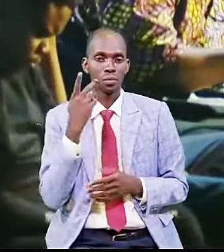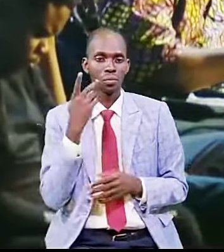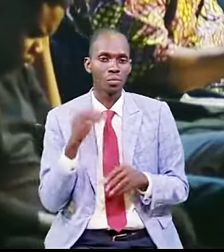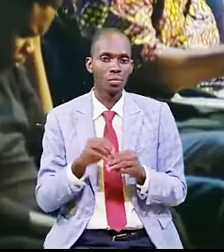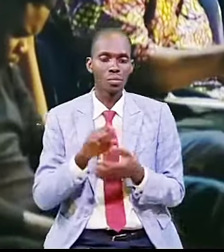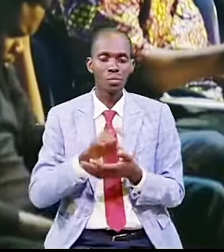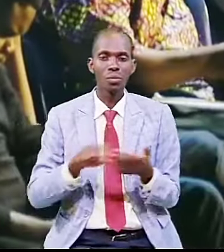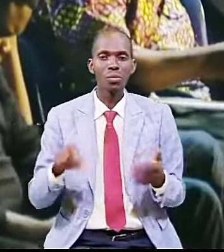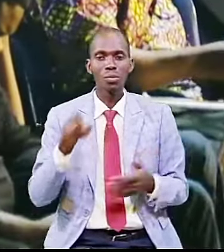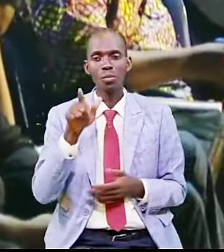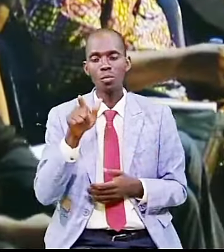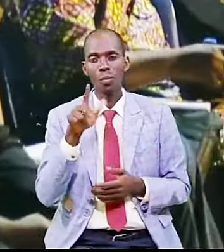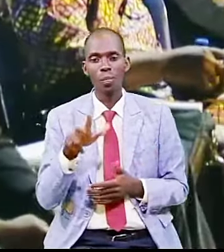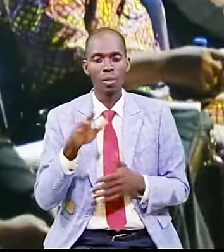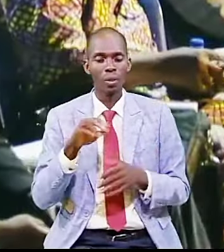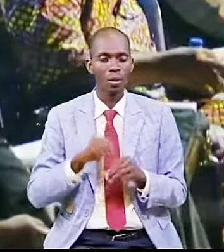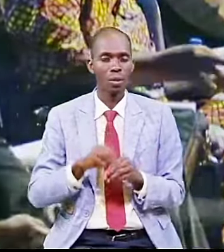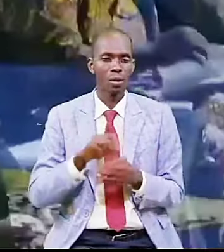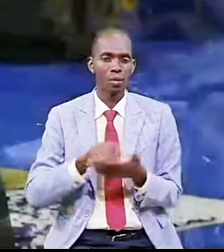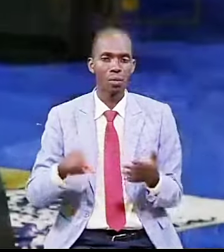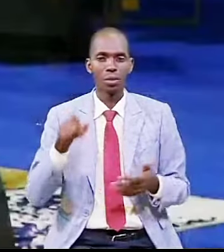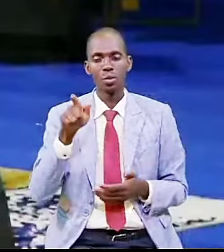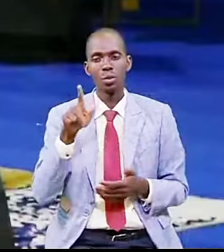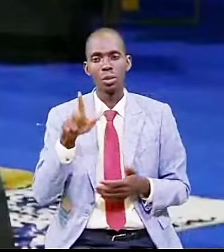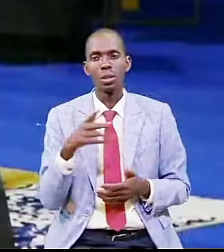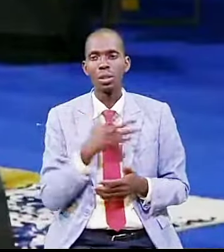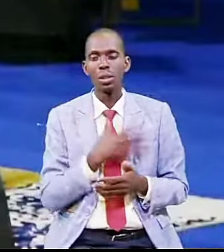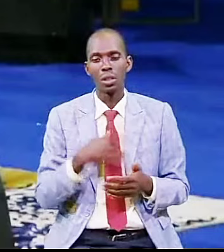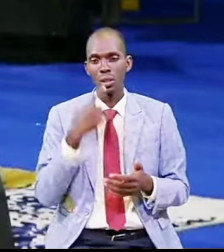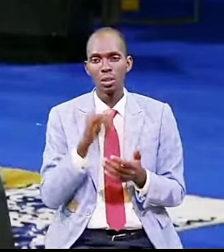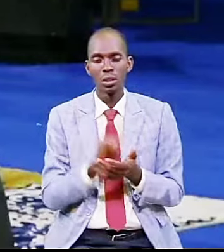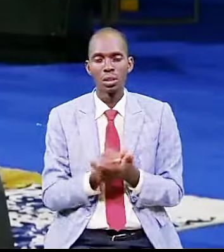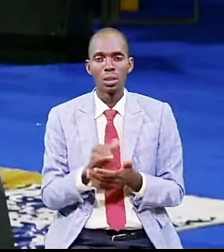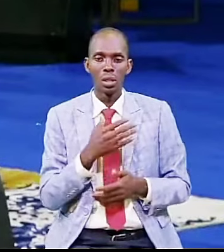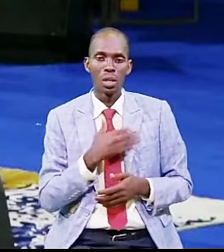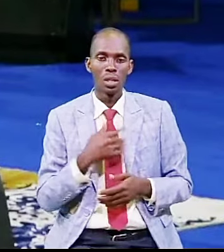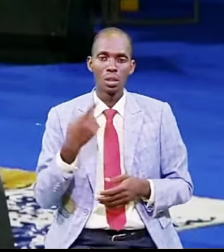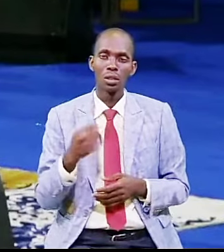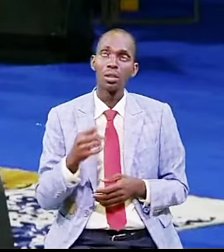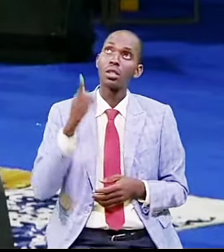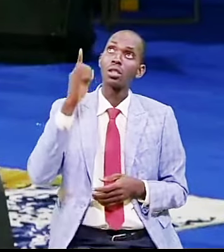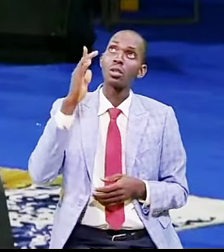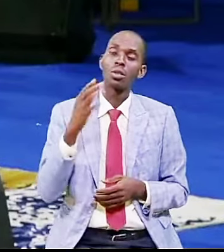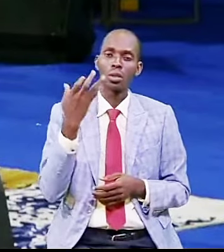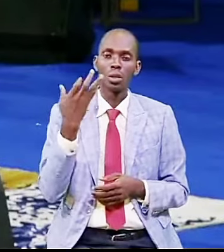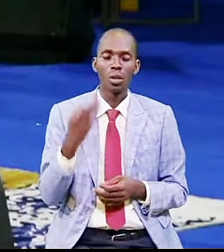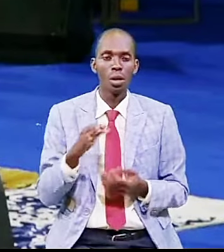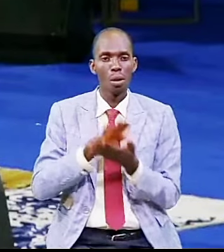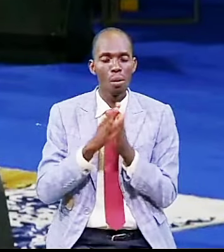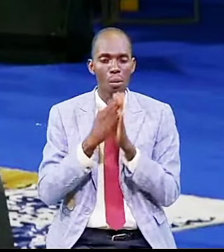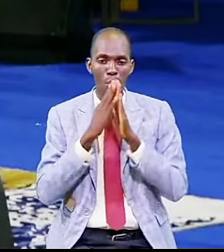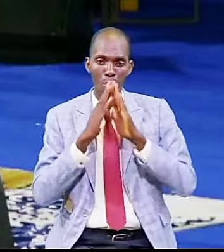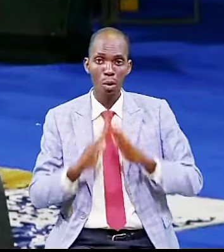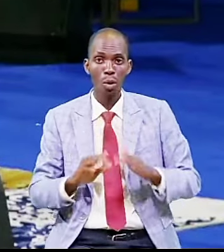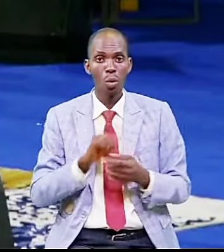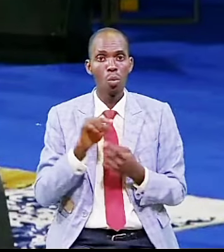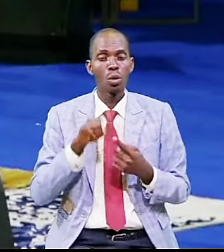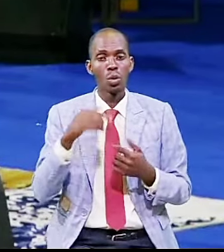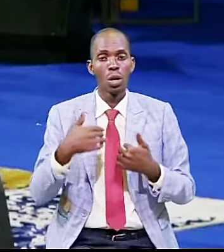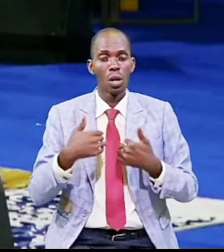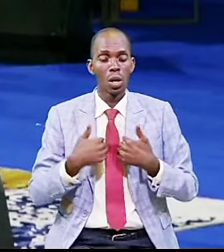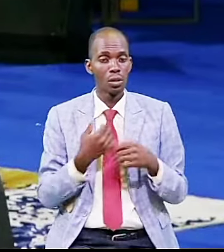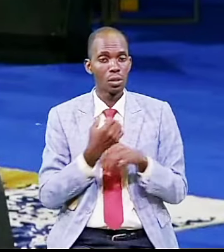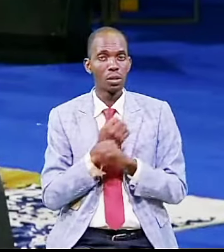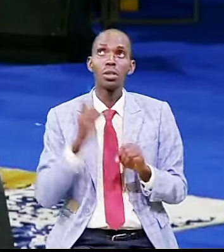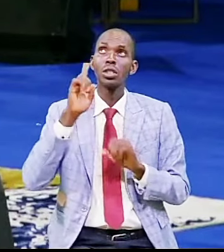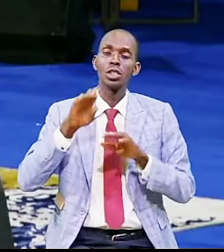verse 23, it says, and the God of peace. When you have salvation, he gives you